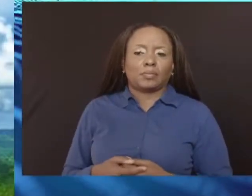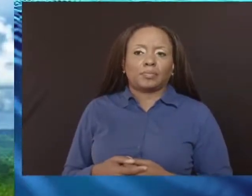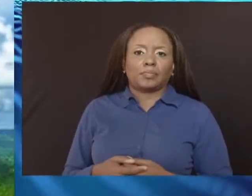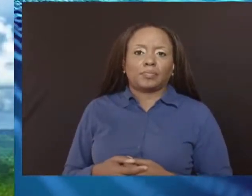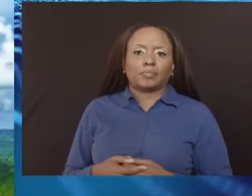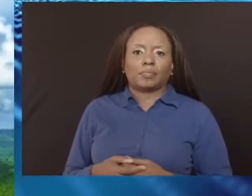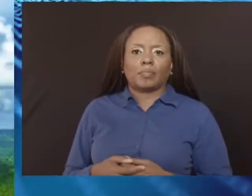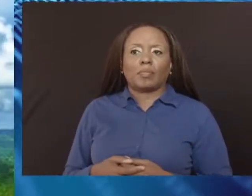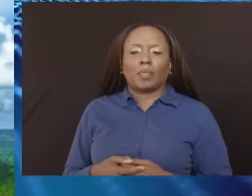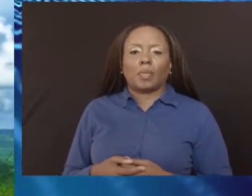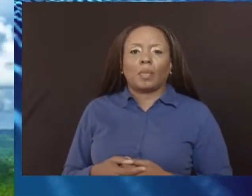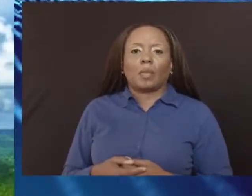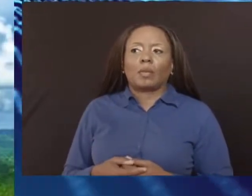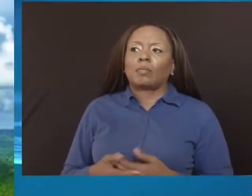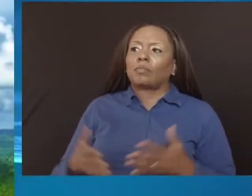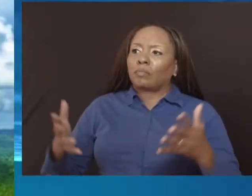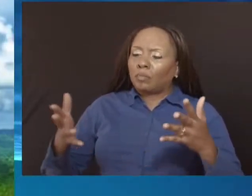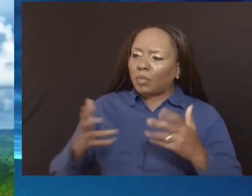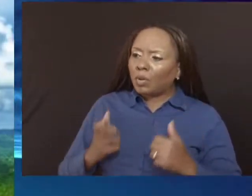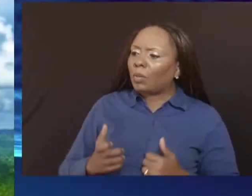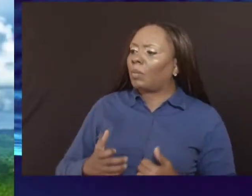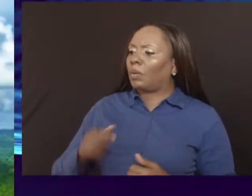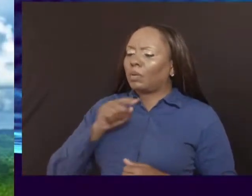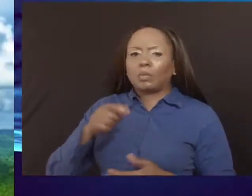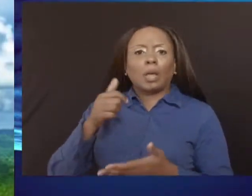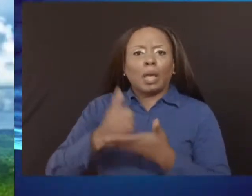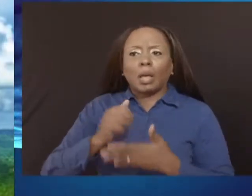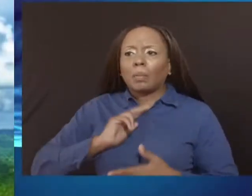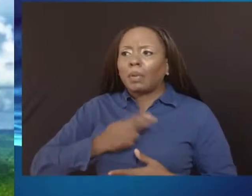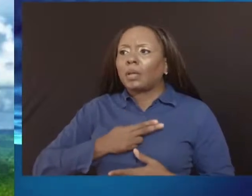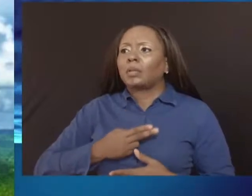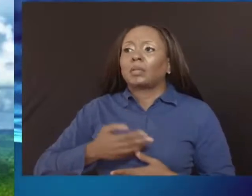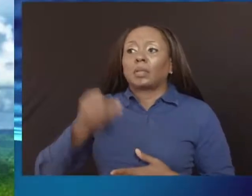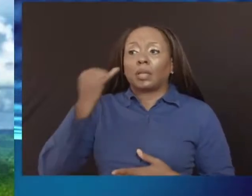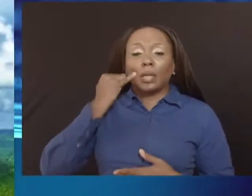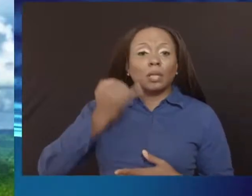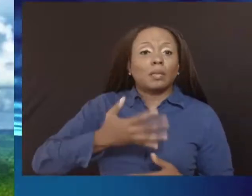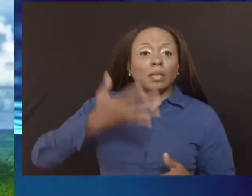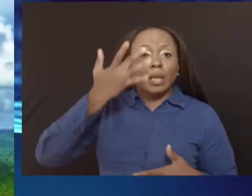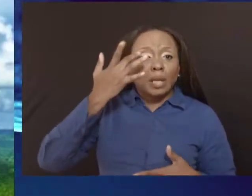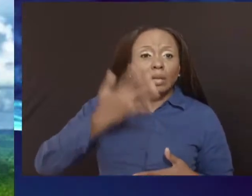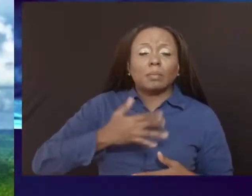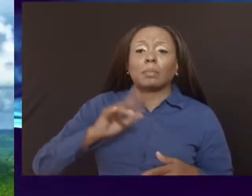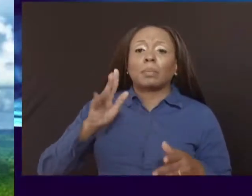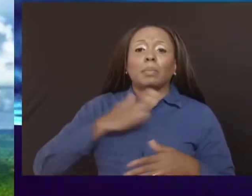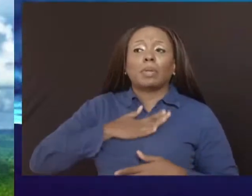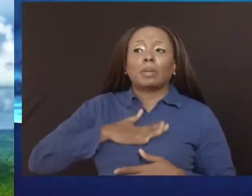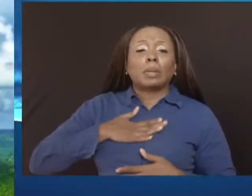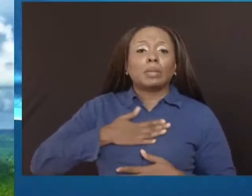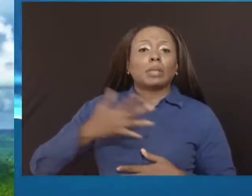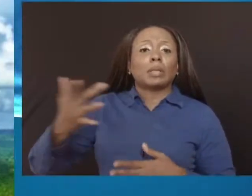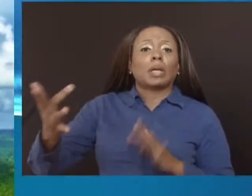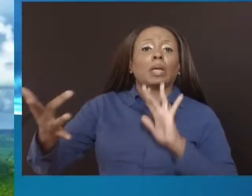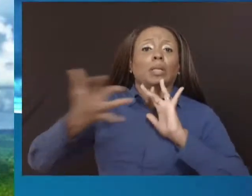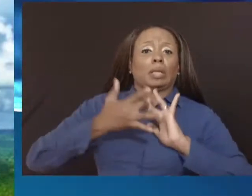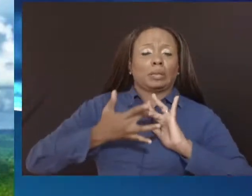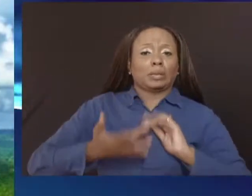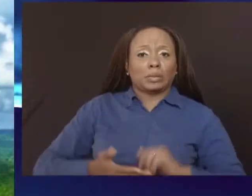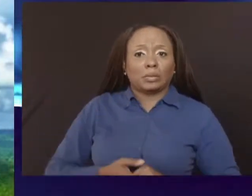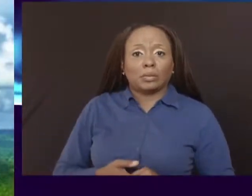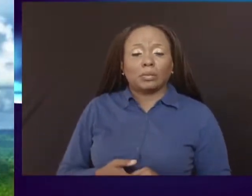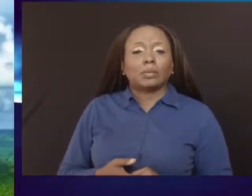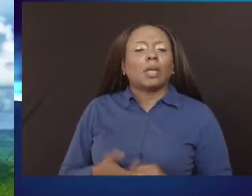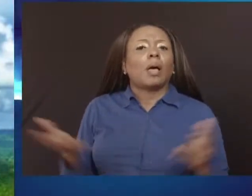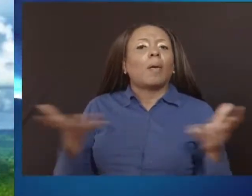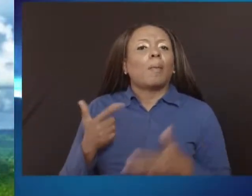getting to our citizens as quickly as possible to ensure their safety. So essentially, what am I saying? I am